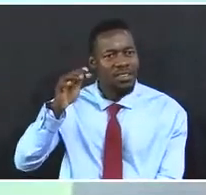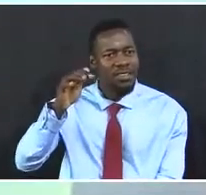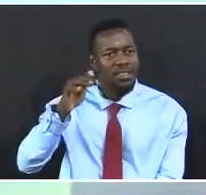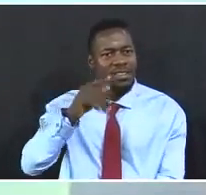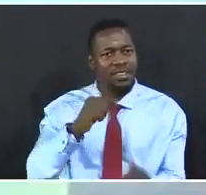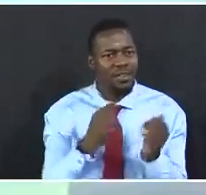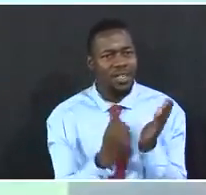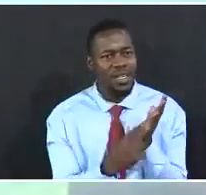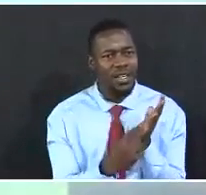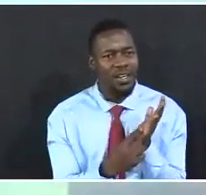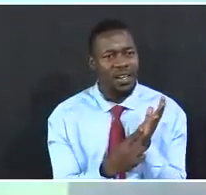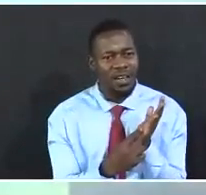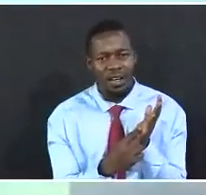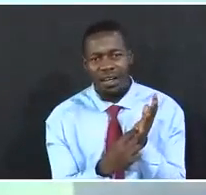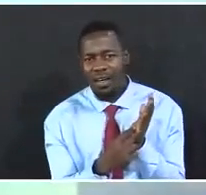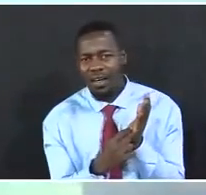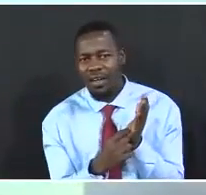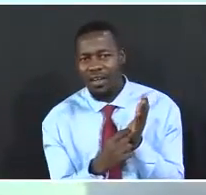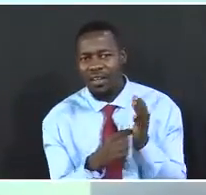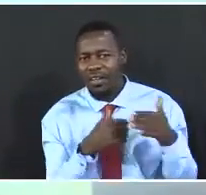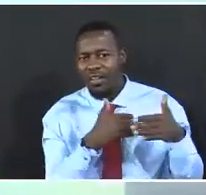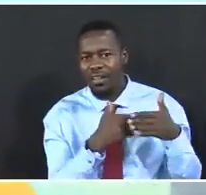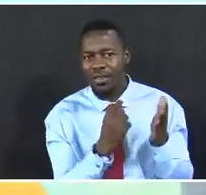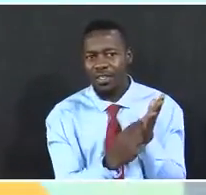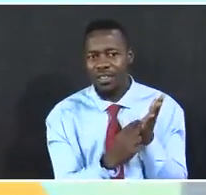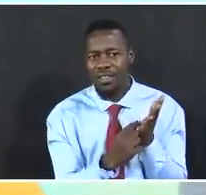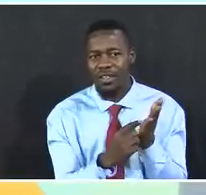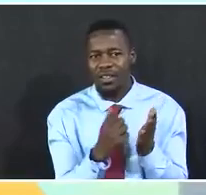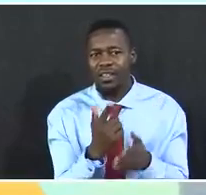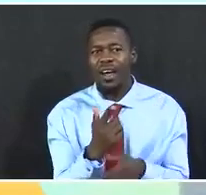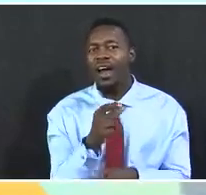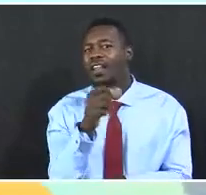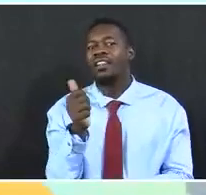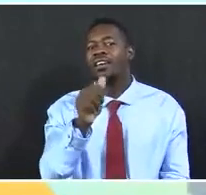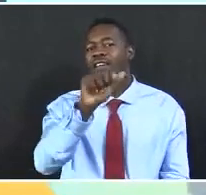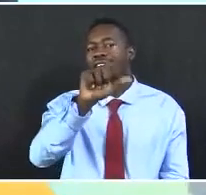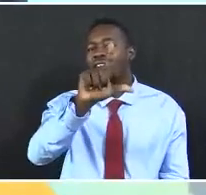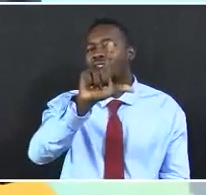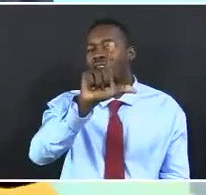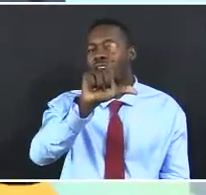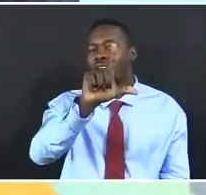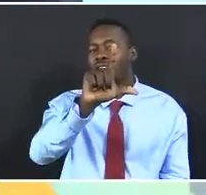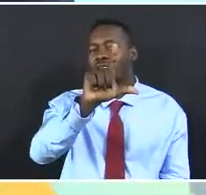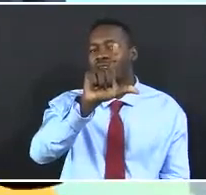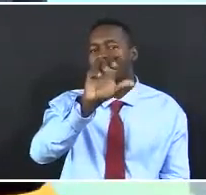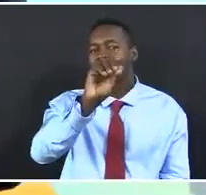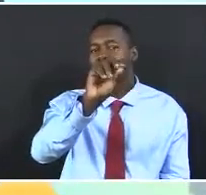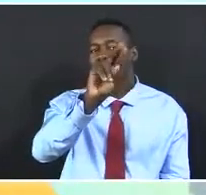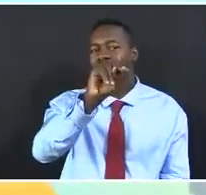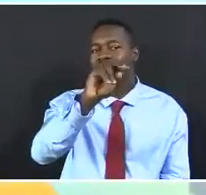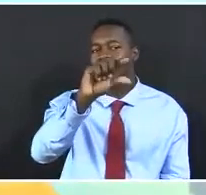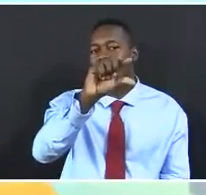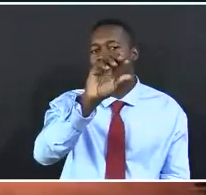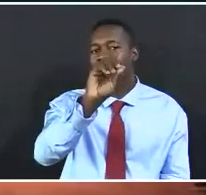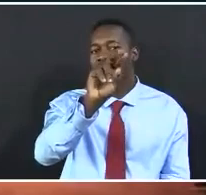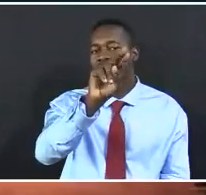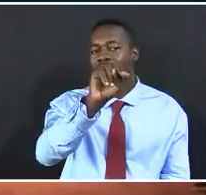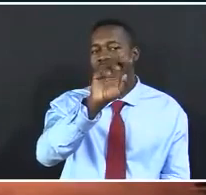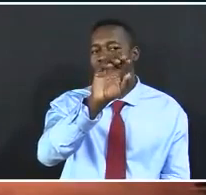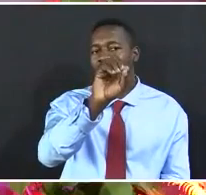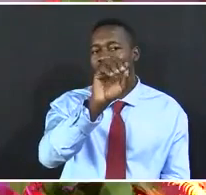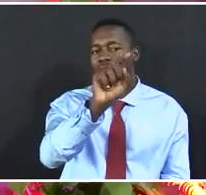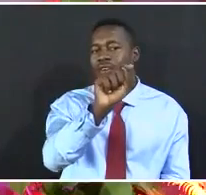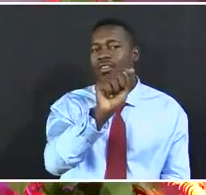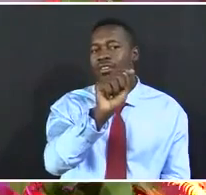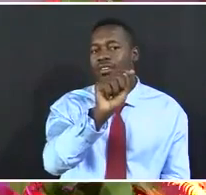have climbed Mount Kenya. We have Mount Longonot, and all these mountains are really attractive, okay,